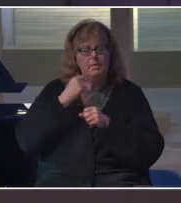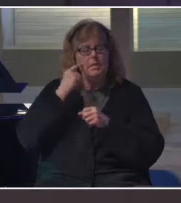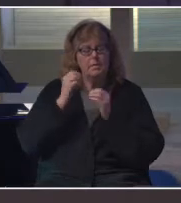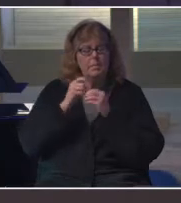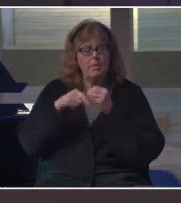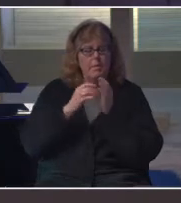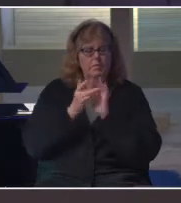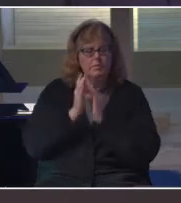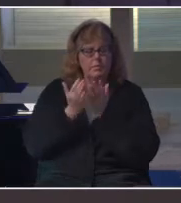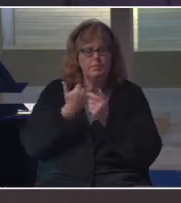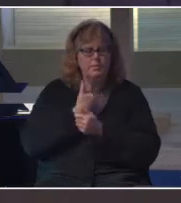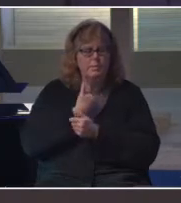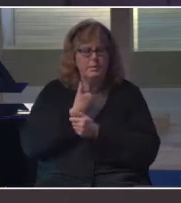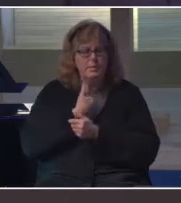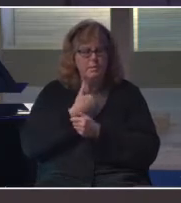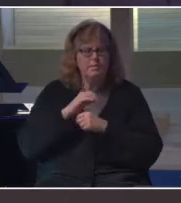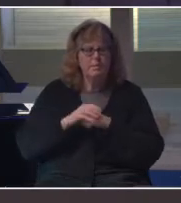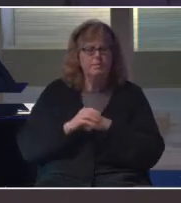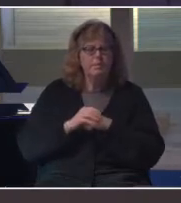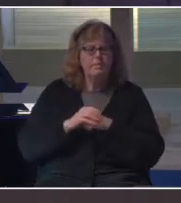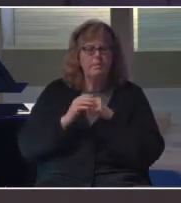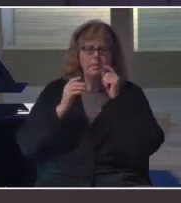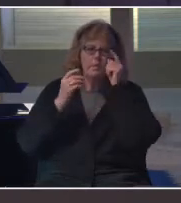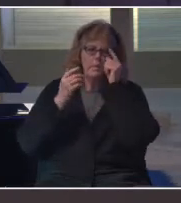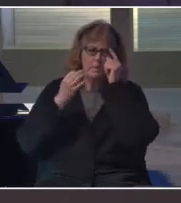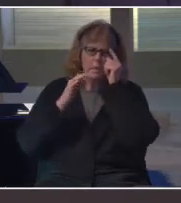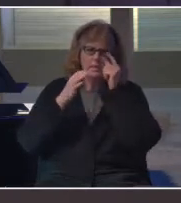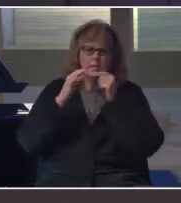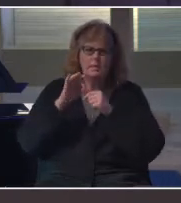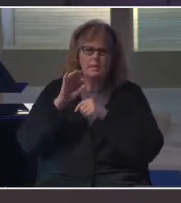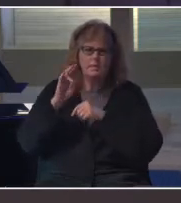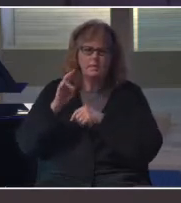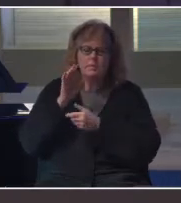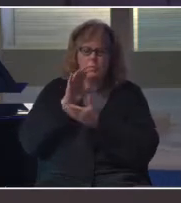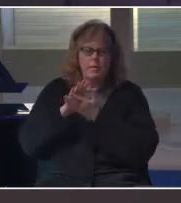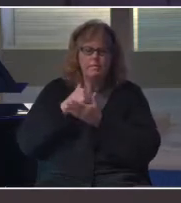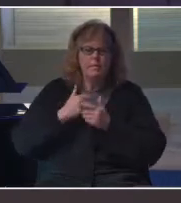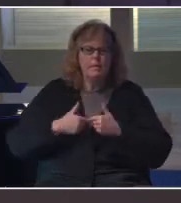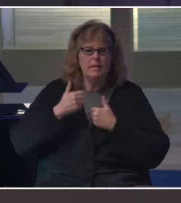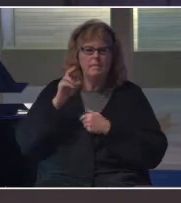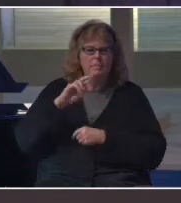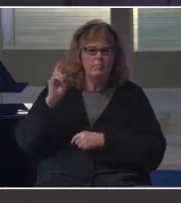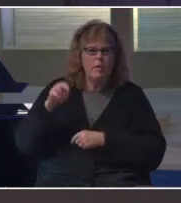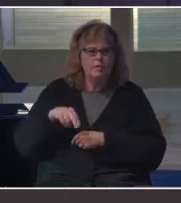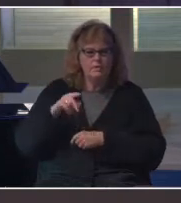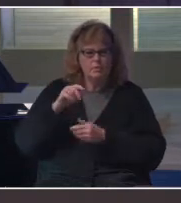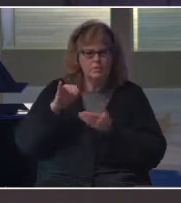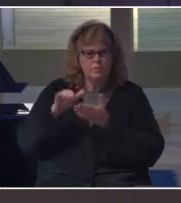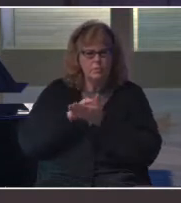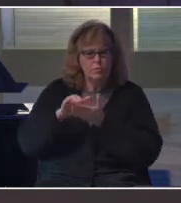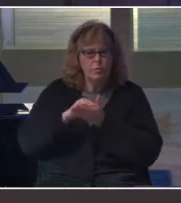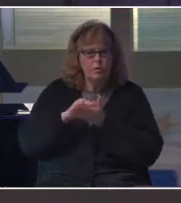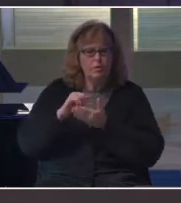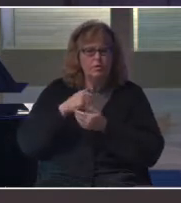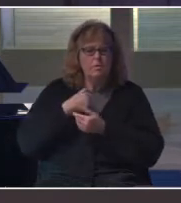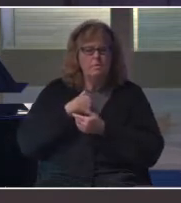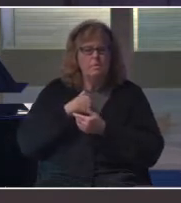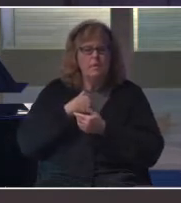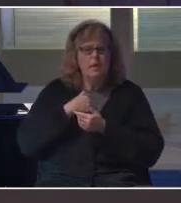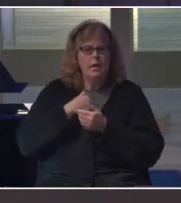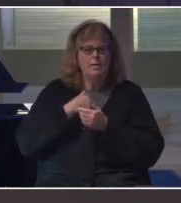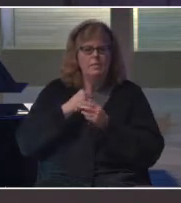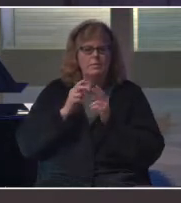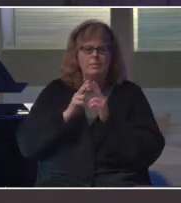scriptures myself. In 97, my wife and I were living in Rochester, New York, and I happened to be